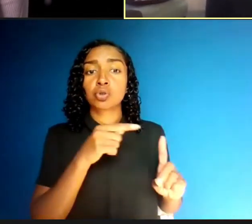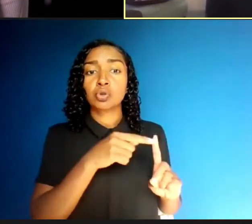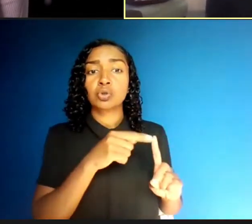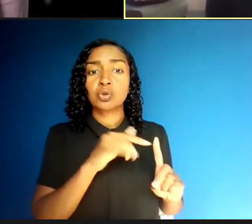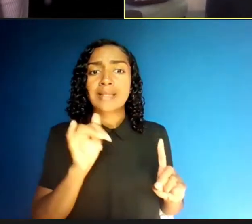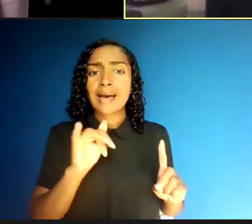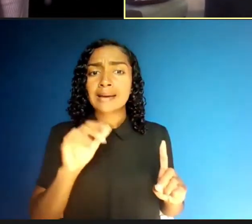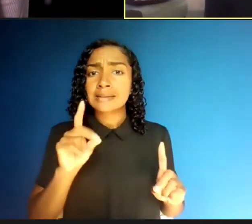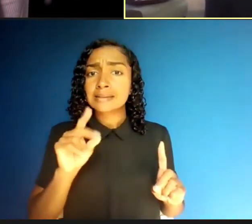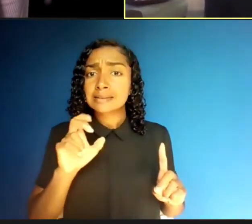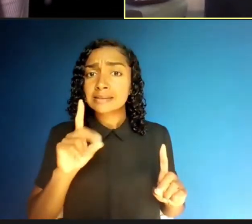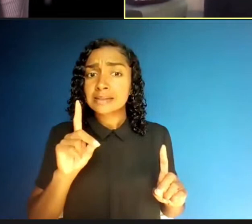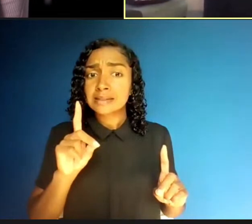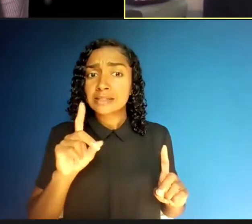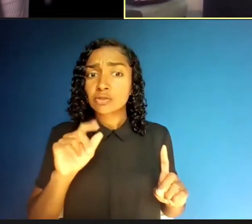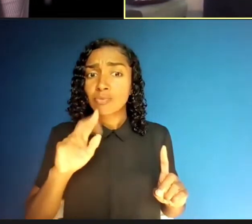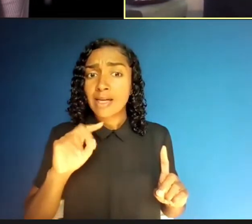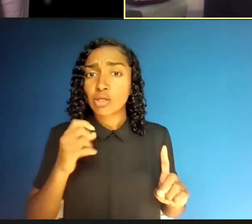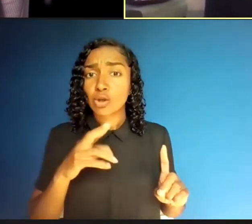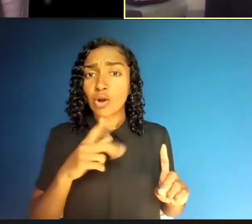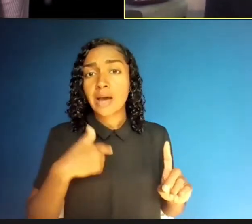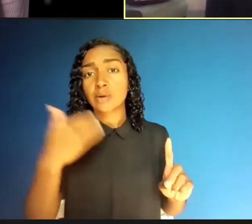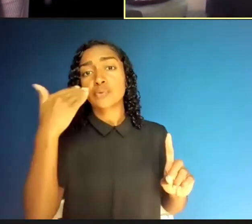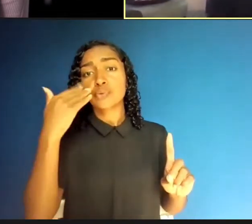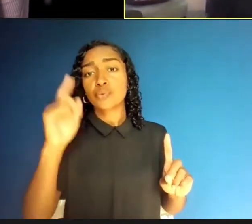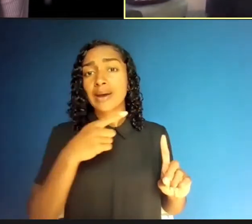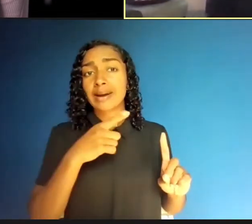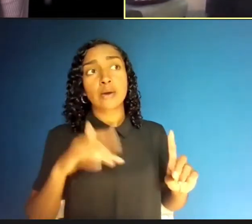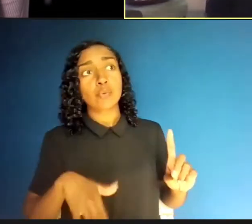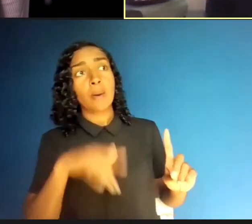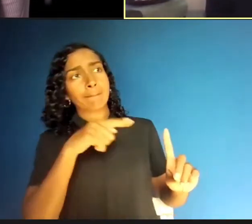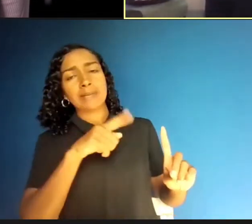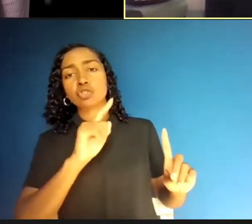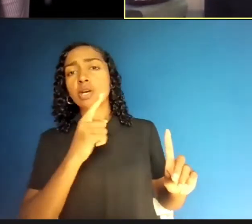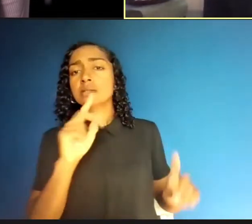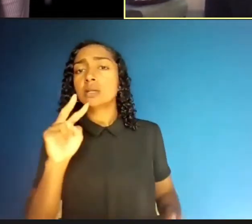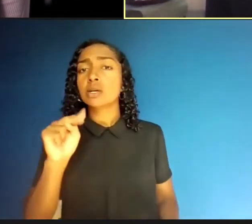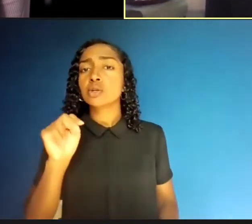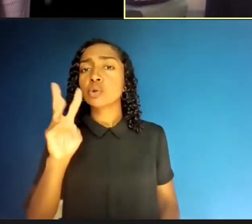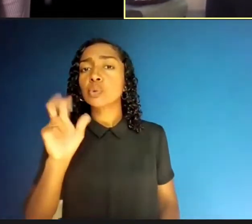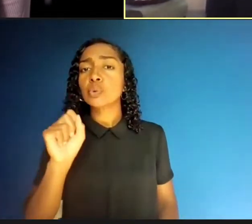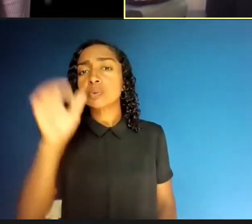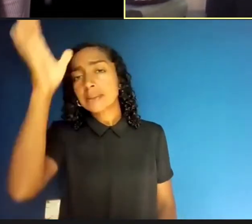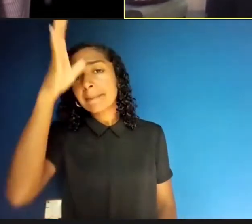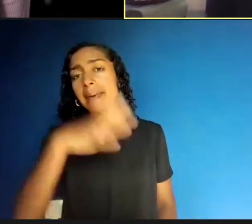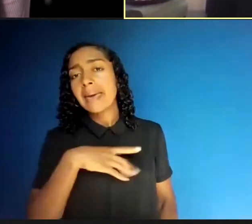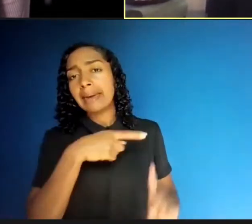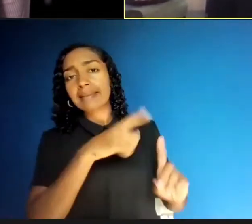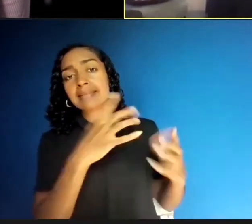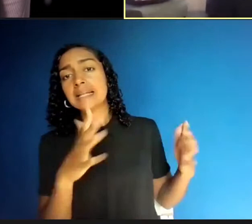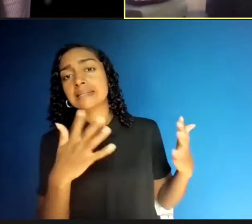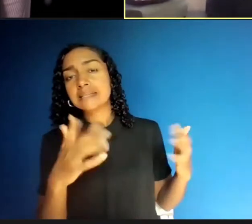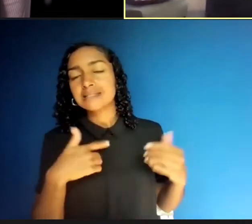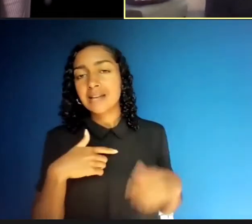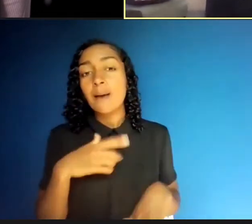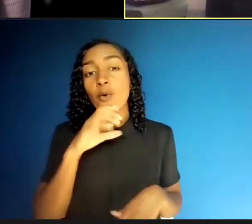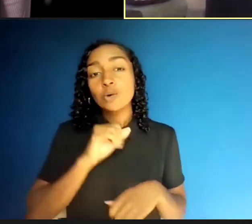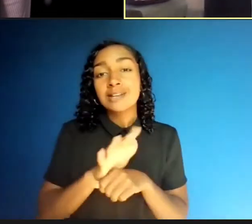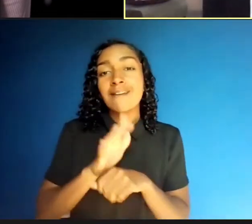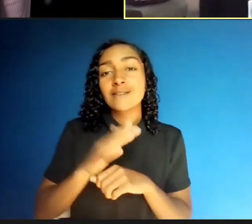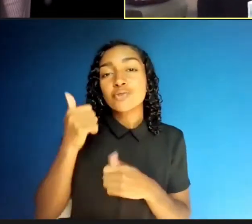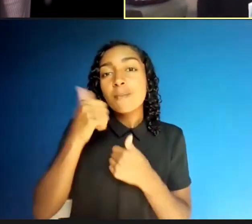opinion now. But like the Dan Rather that I knew when I grew up was just a newsman. Or you think about like I'm old enough to sort of have fleeting memories of Walter